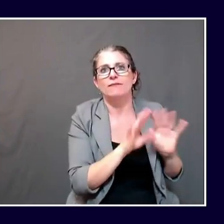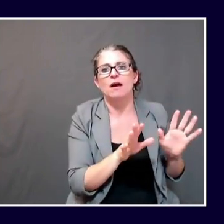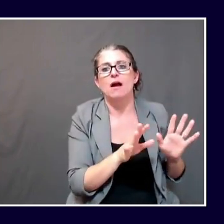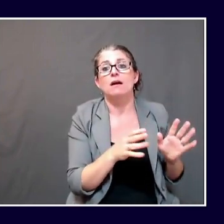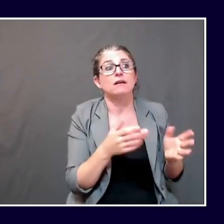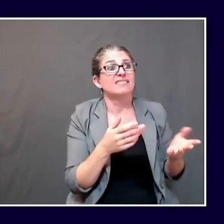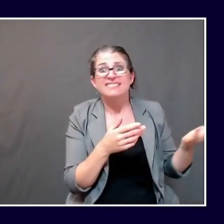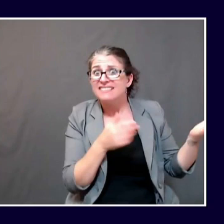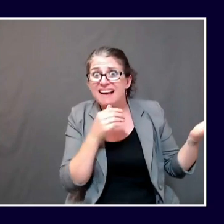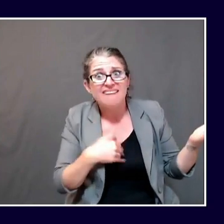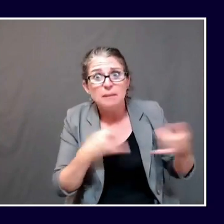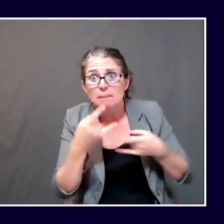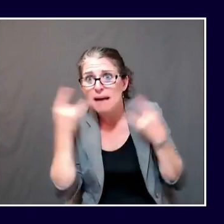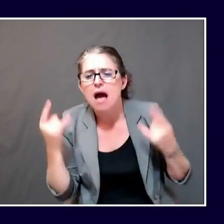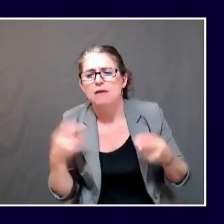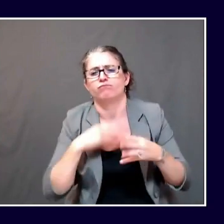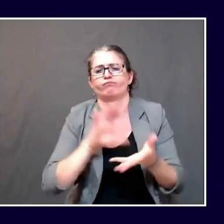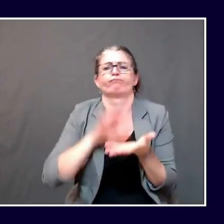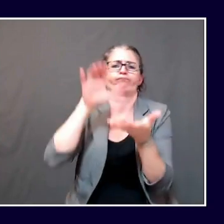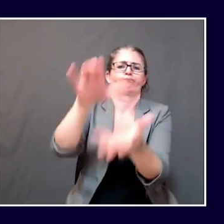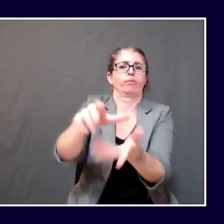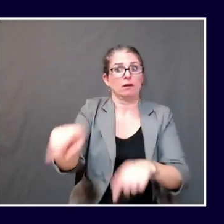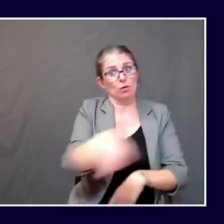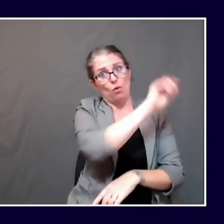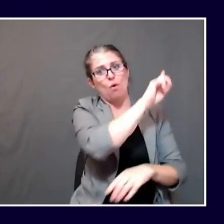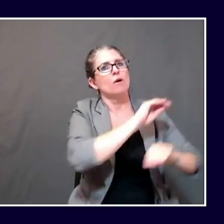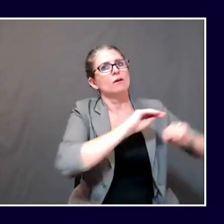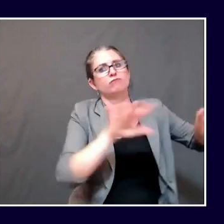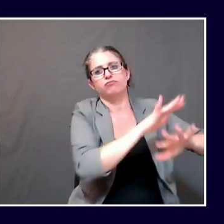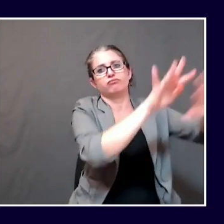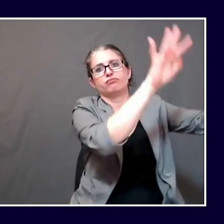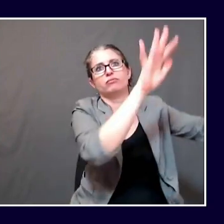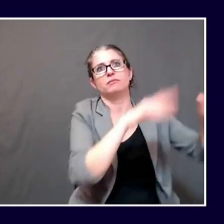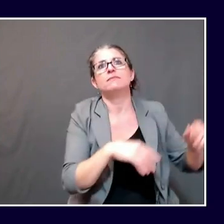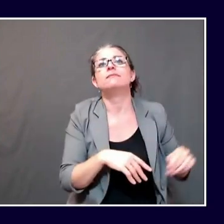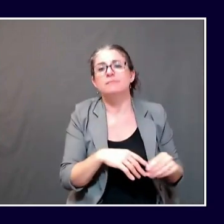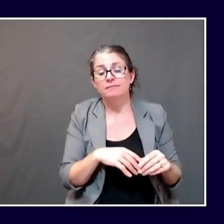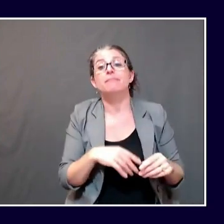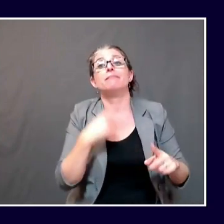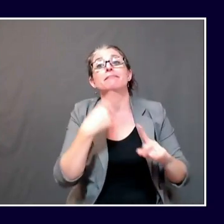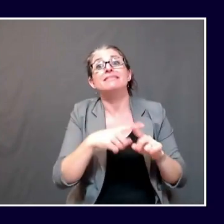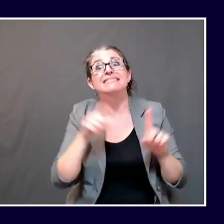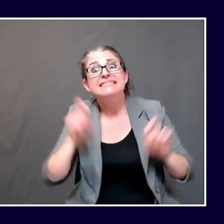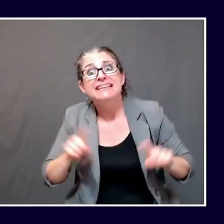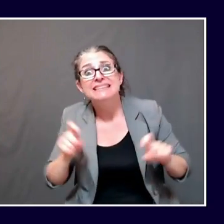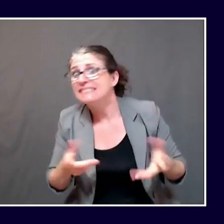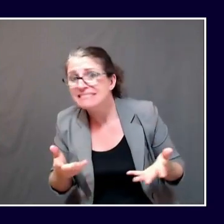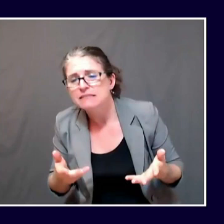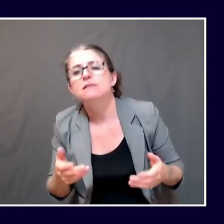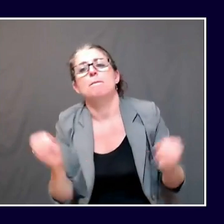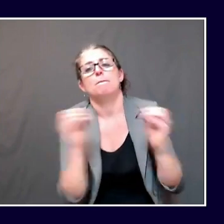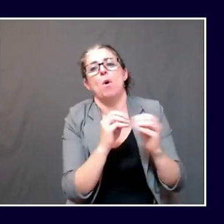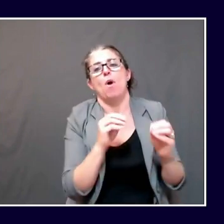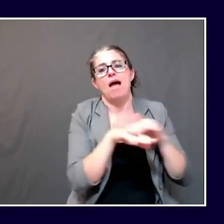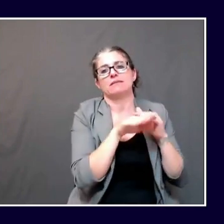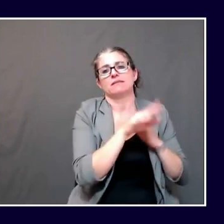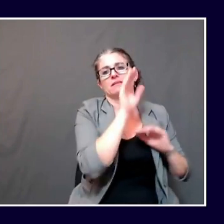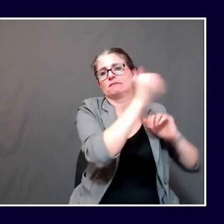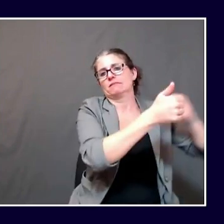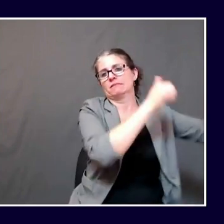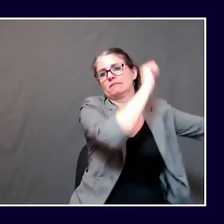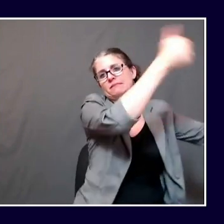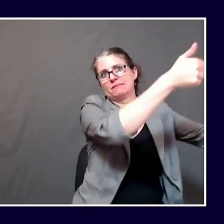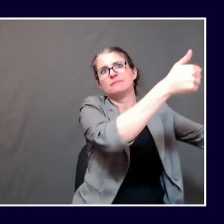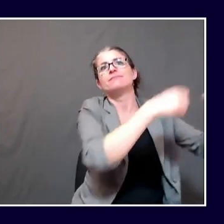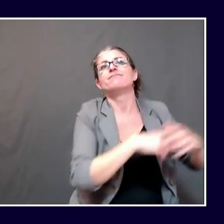aspect was around expanded testing. Again, to make sure that testing was available and accessible in a manner that worked